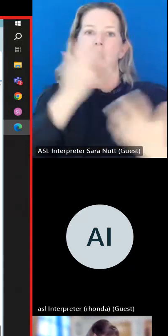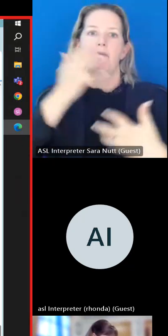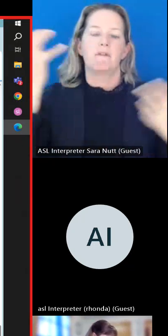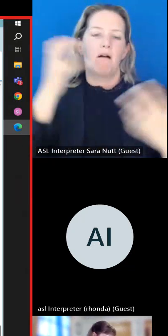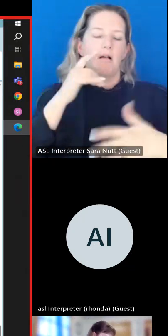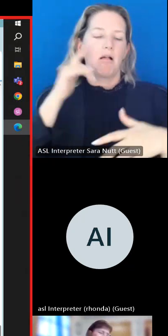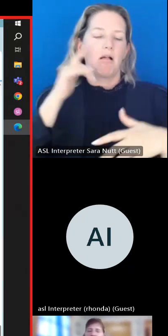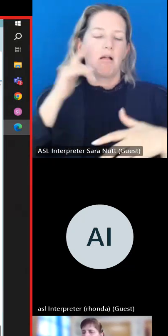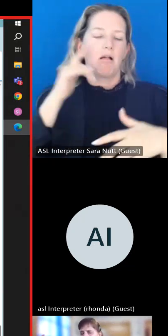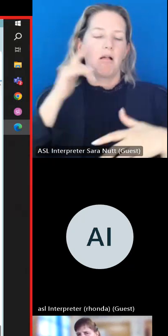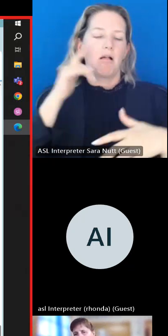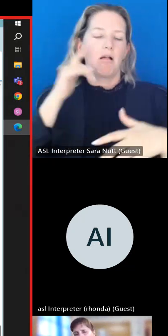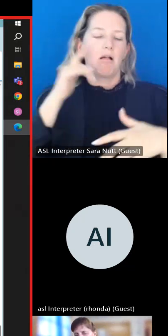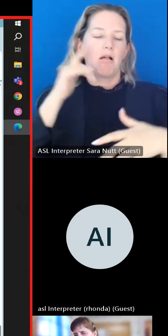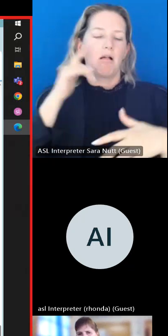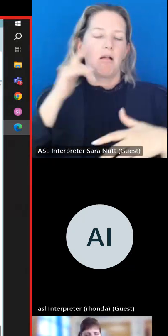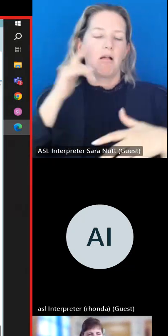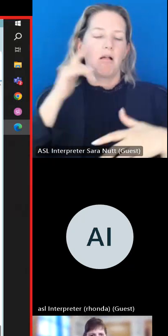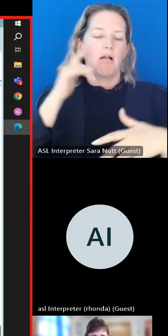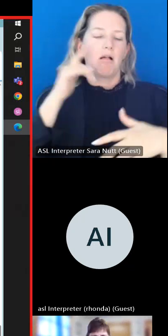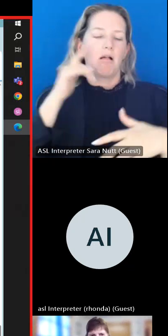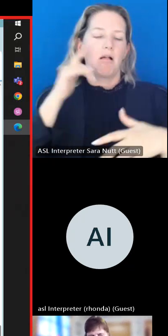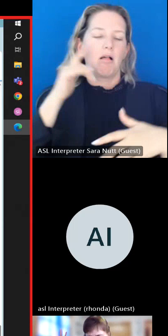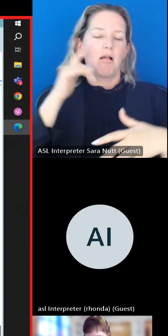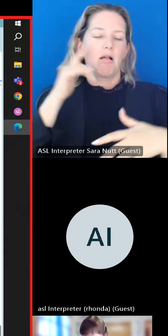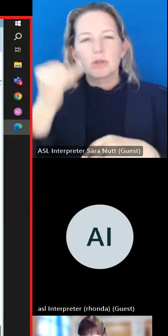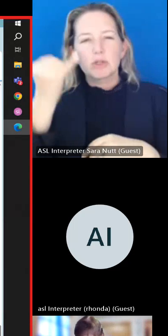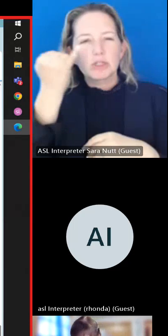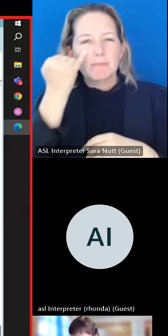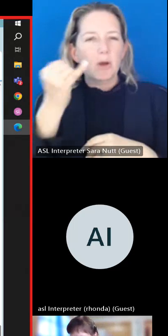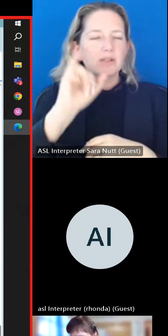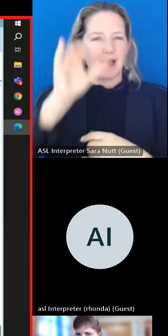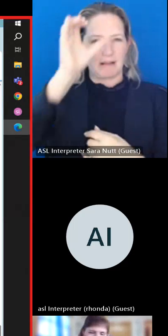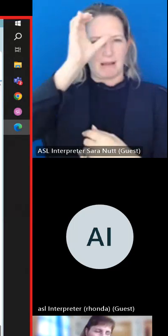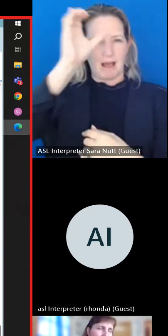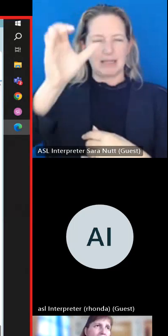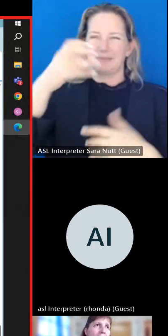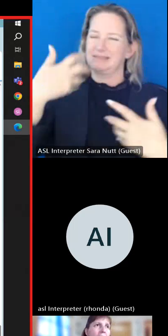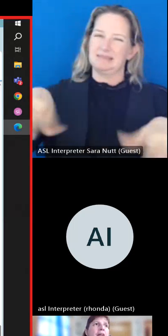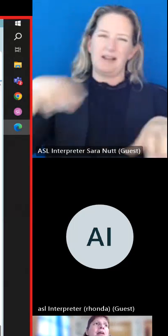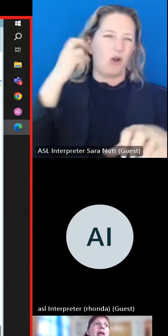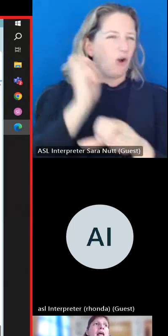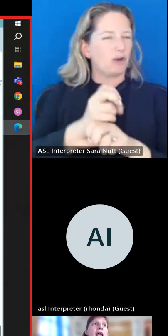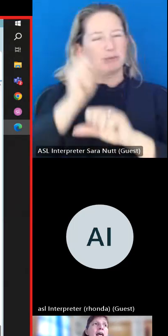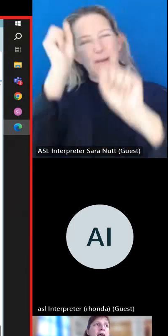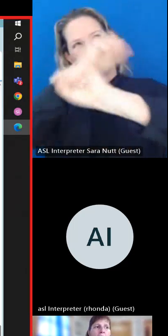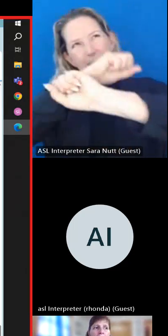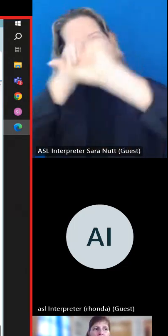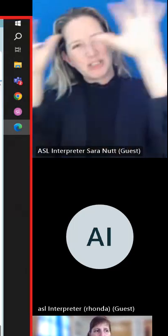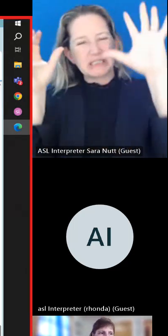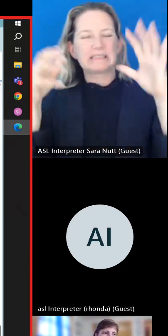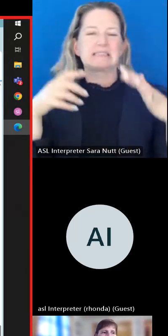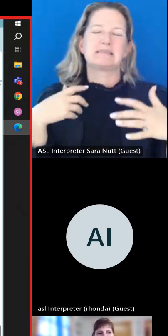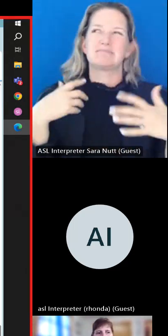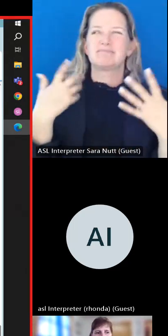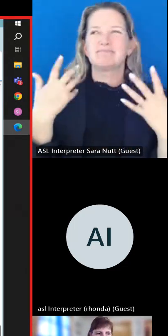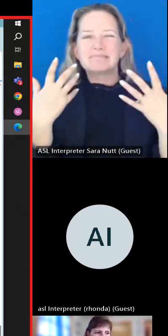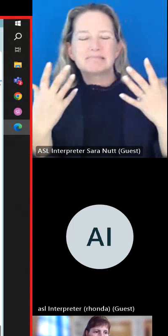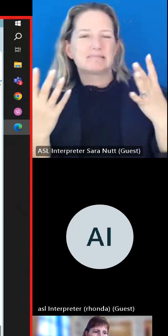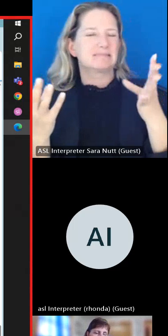that's if, let's say you have a concept or something that's difficult to imagine or get your head around. If